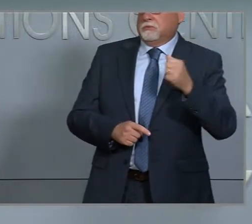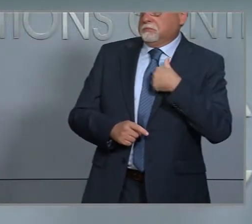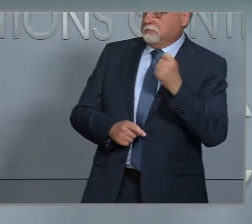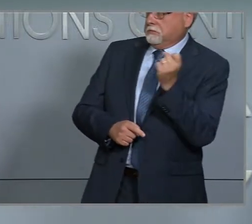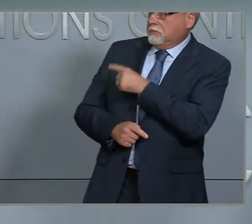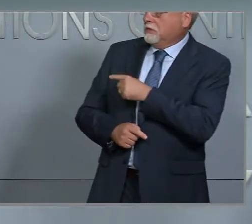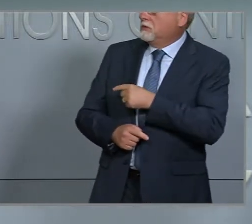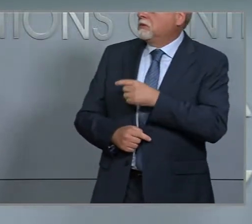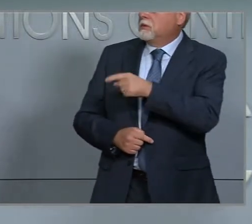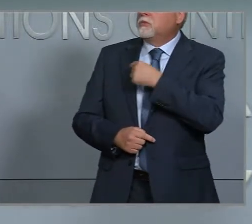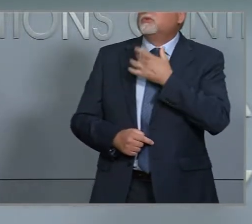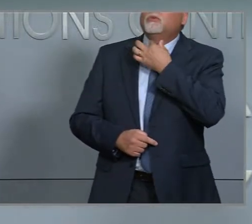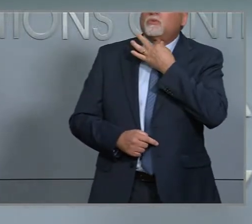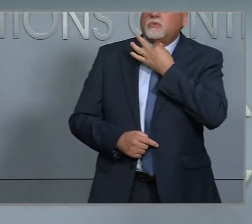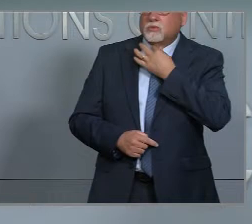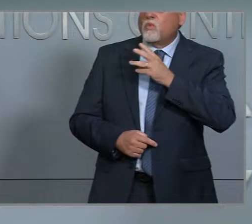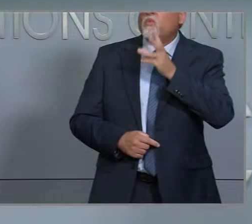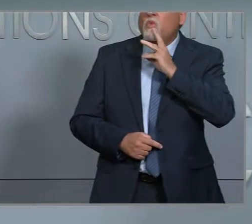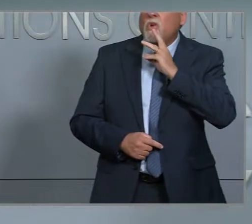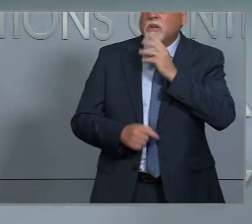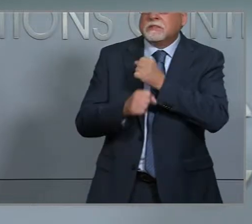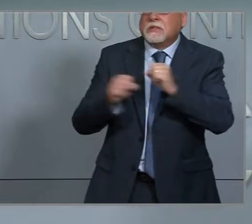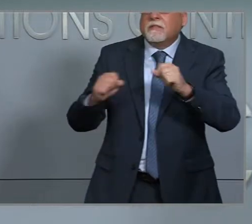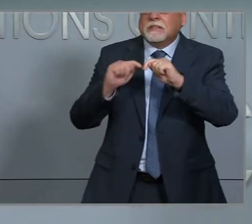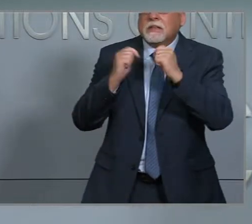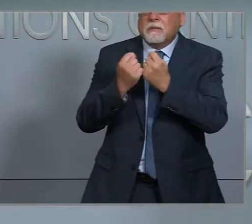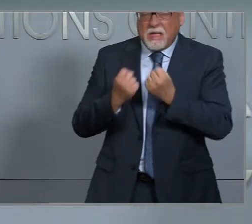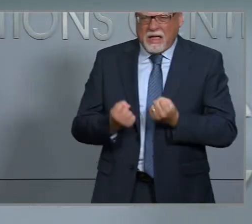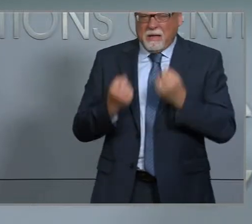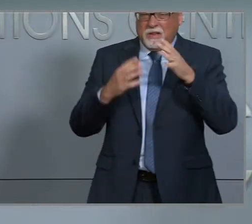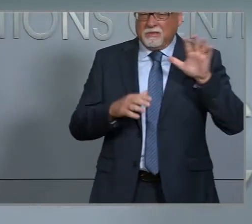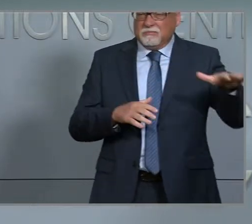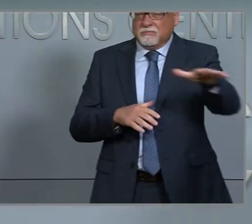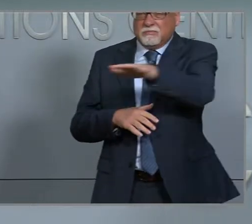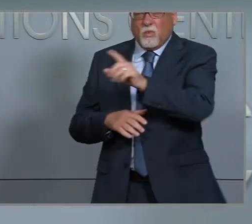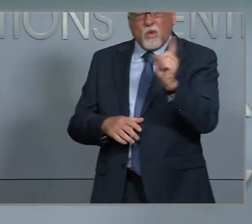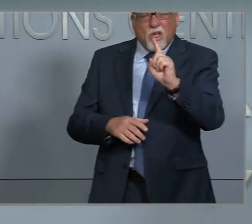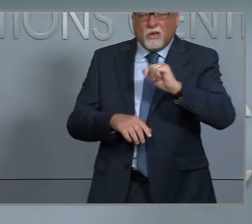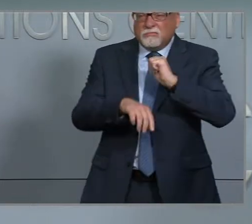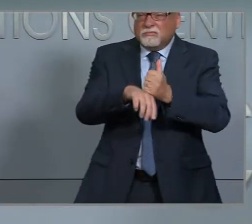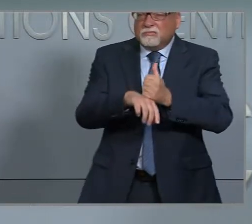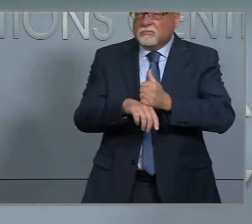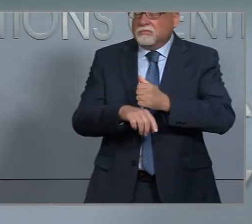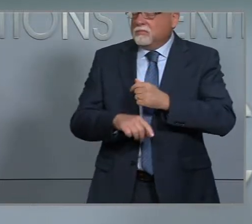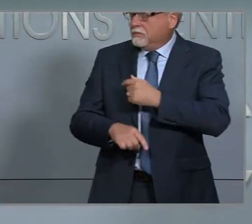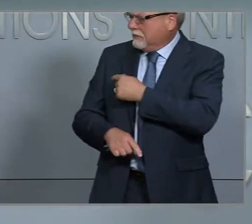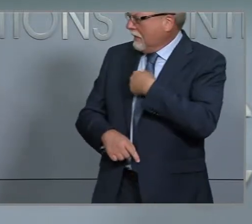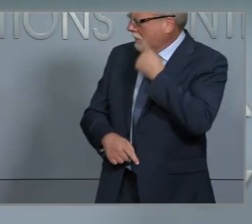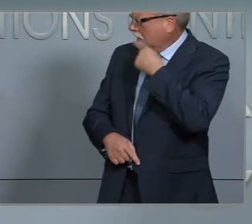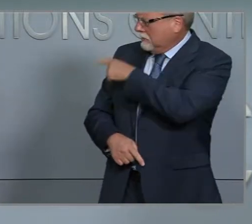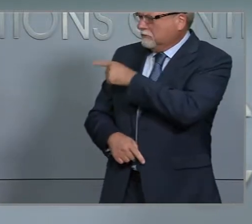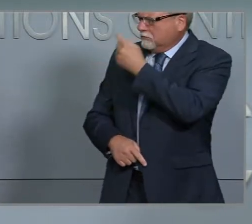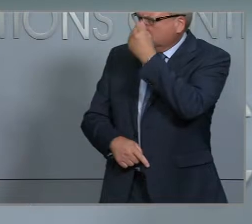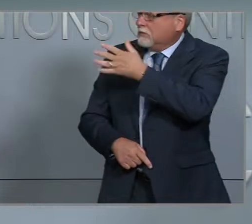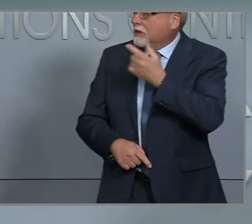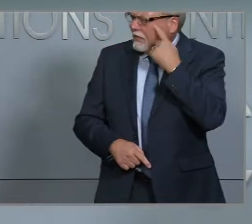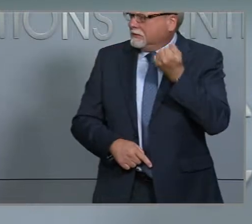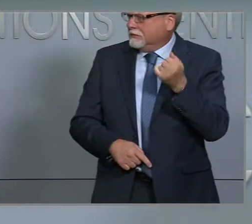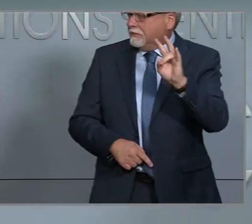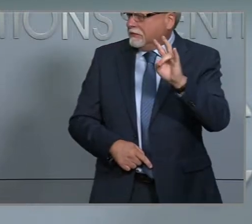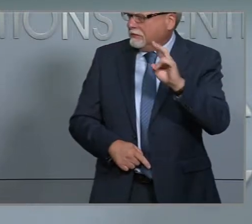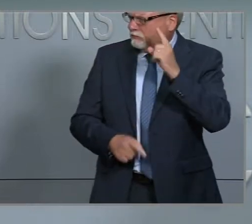rescue teams, the water rescue teams, are on standby, and where are those teams located? I think there's 17 of them,